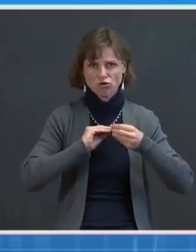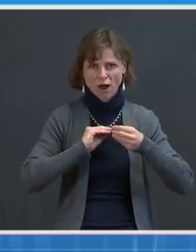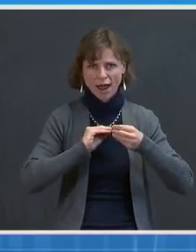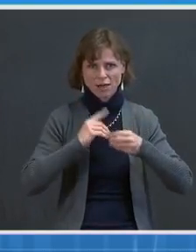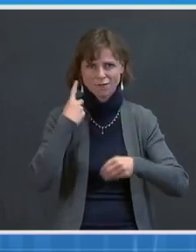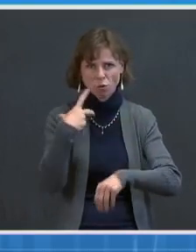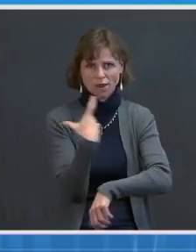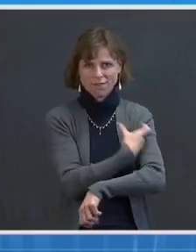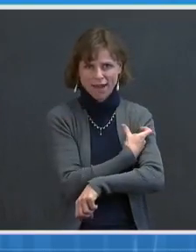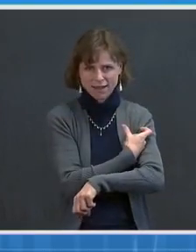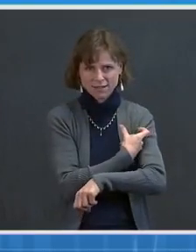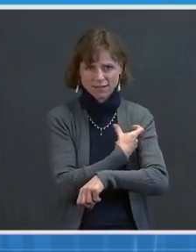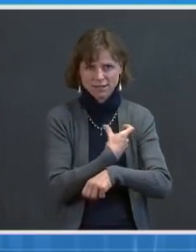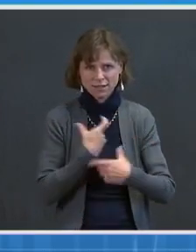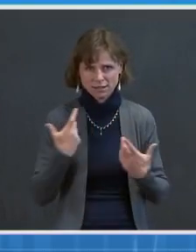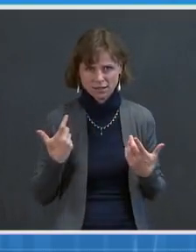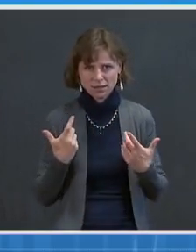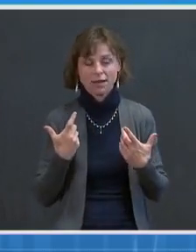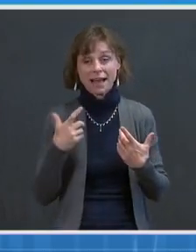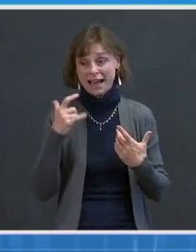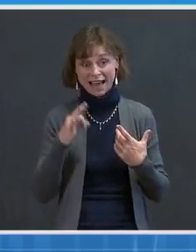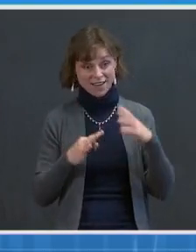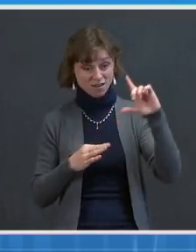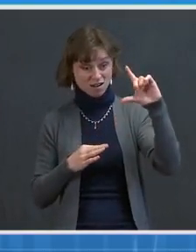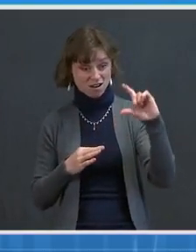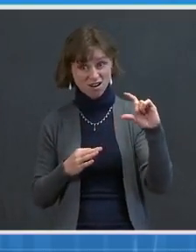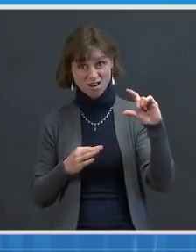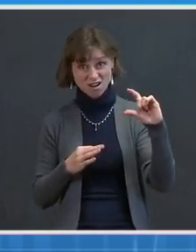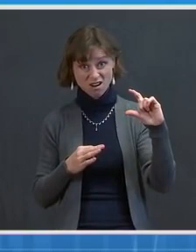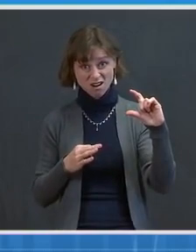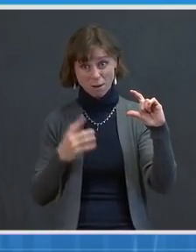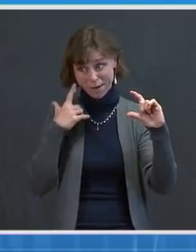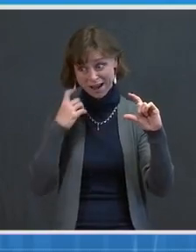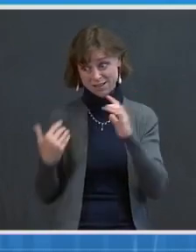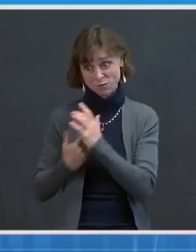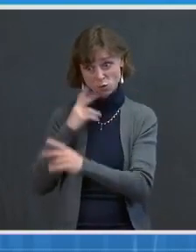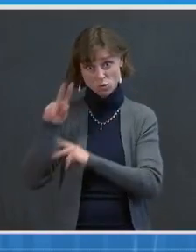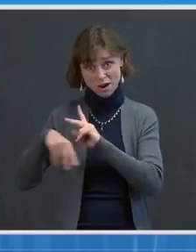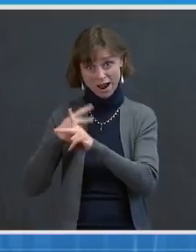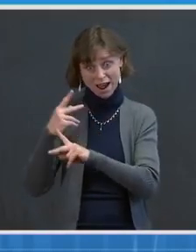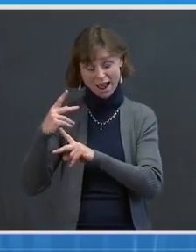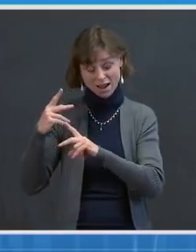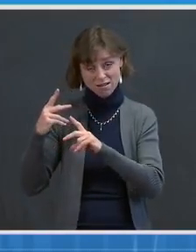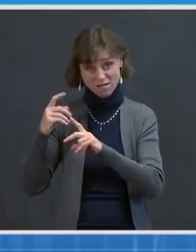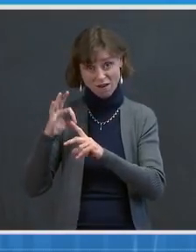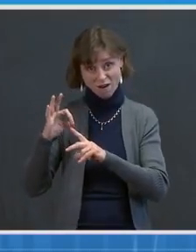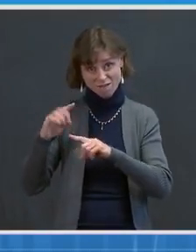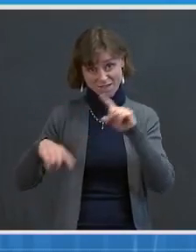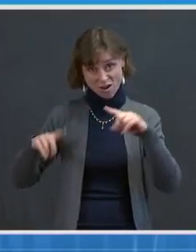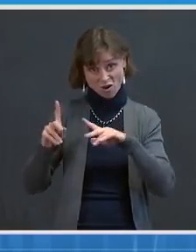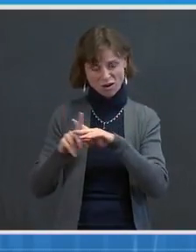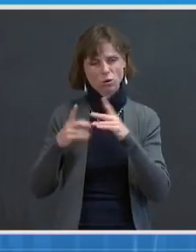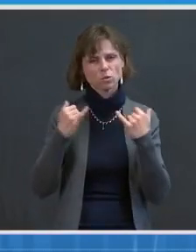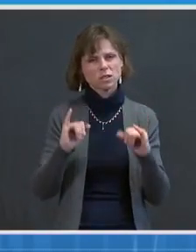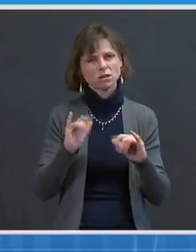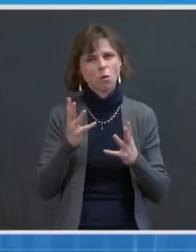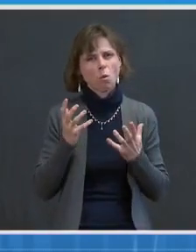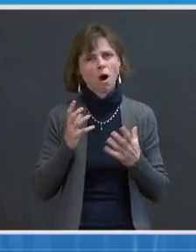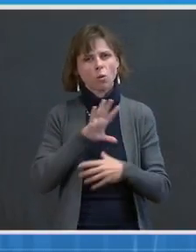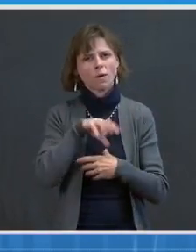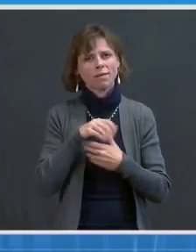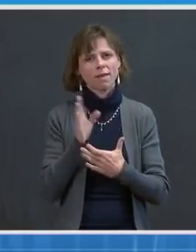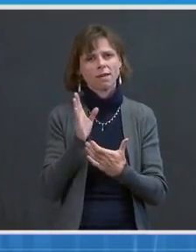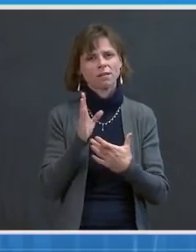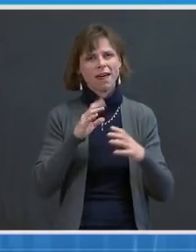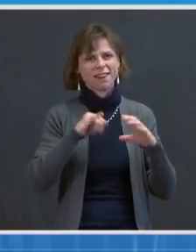vaccine-induced antibodies. And if it diminishes it by several fold, you want to still stay within the range of protection as